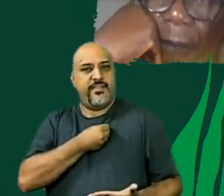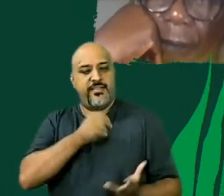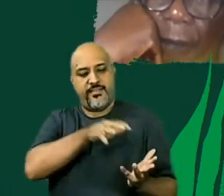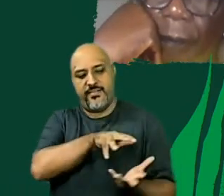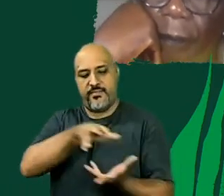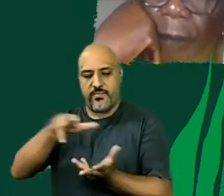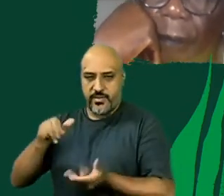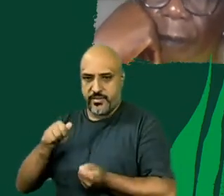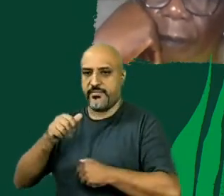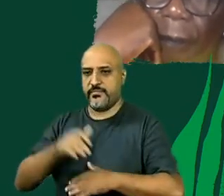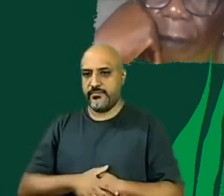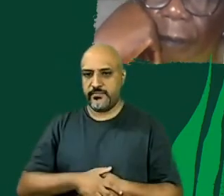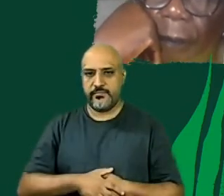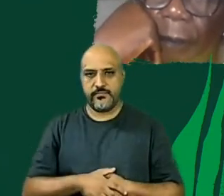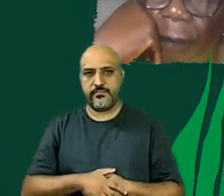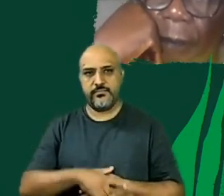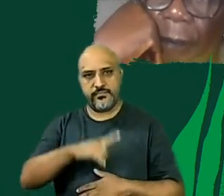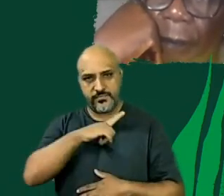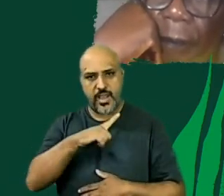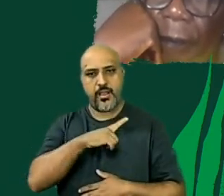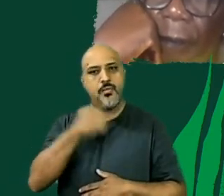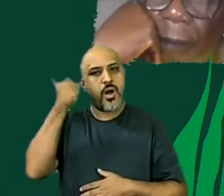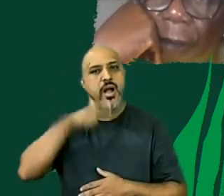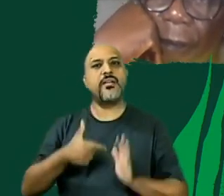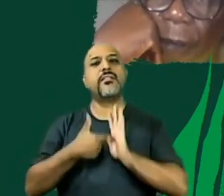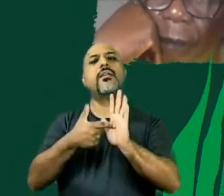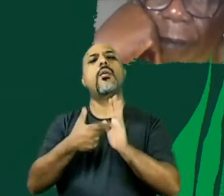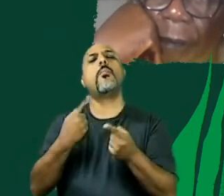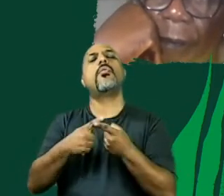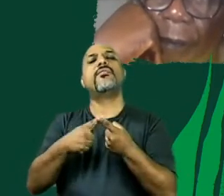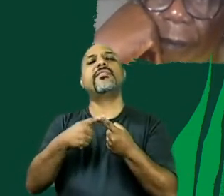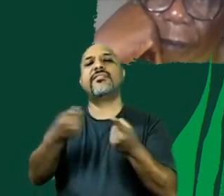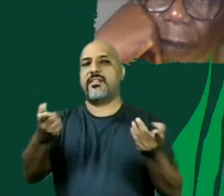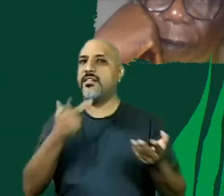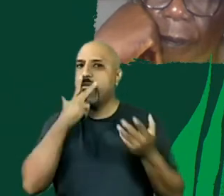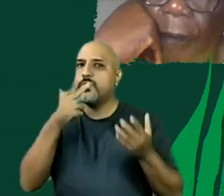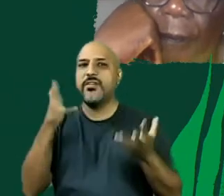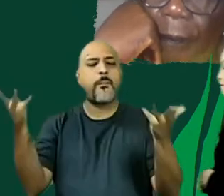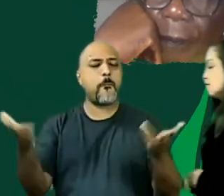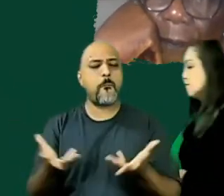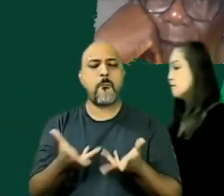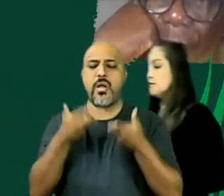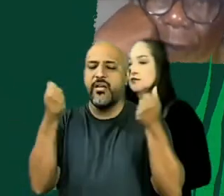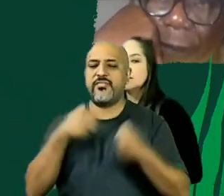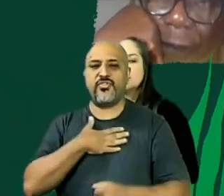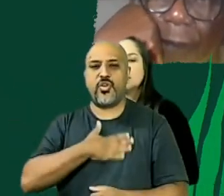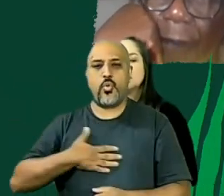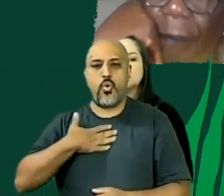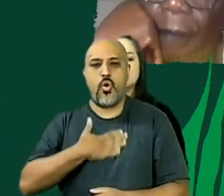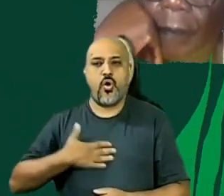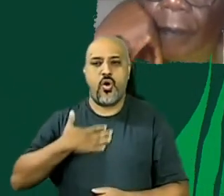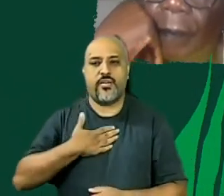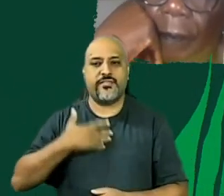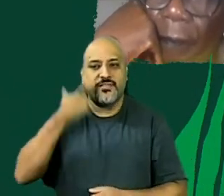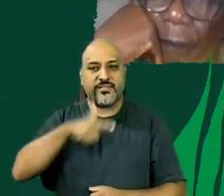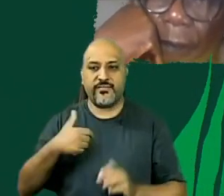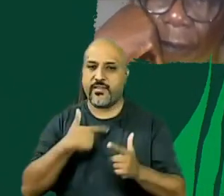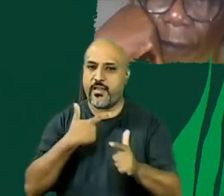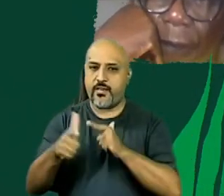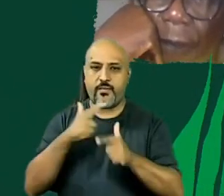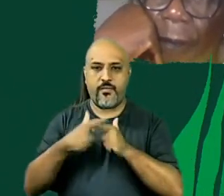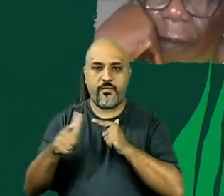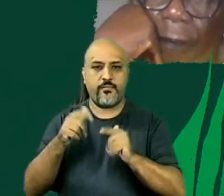why you're here. It's because you're wonderful. You like the planet. The planet has no problem with us. The planet loves us. We should